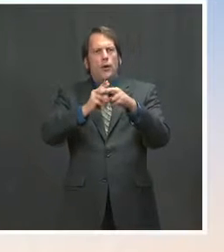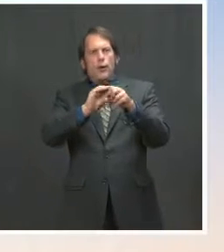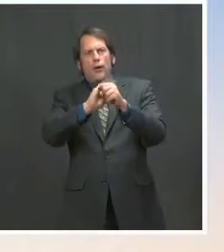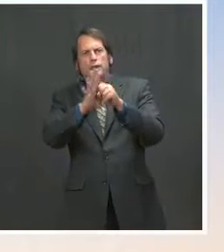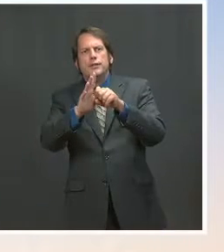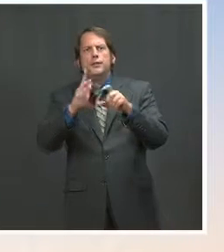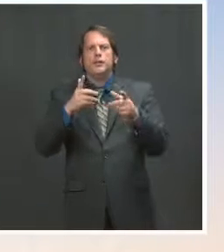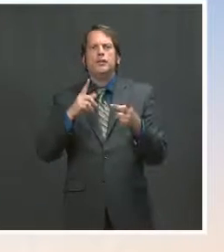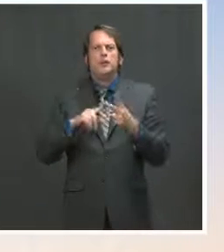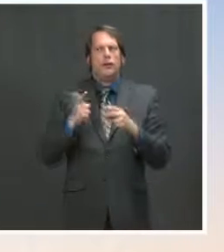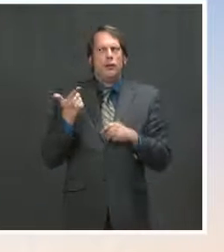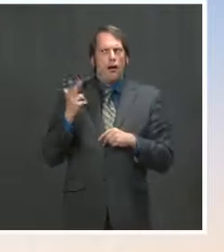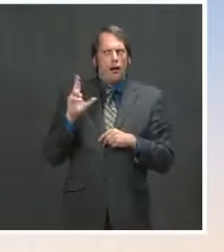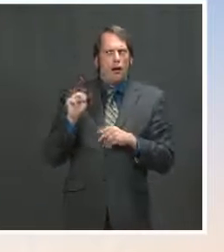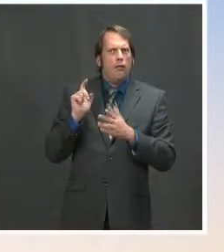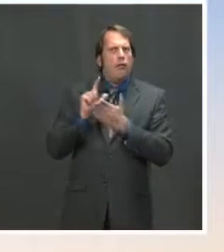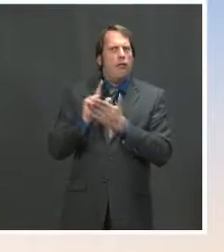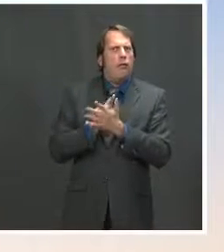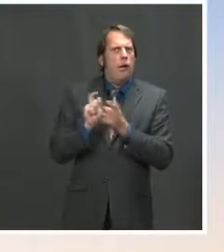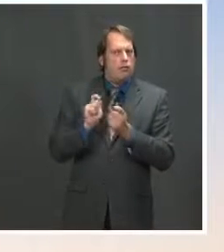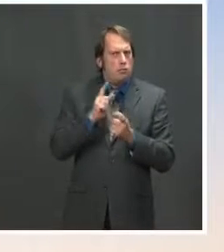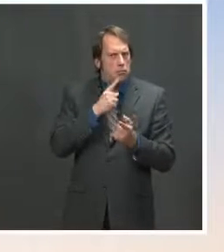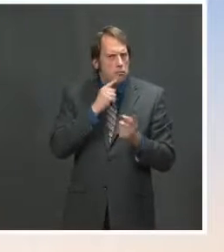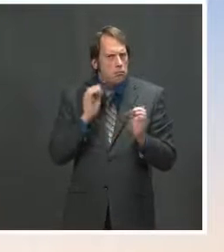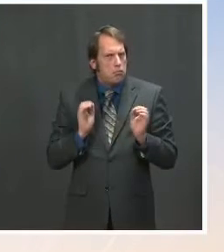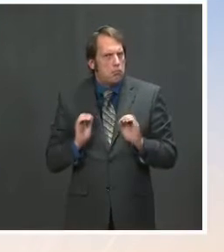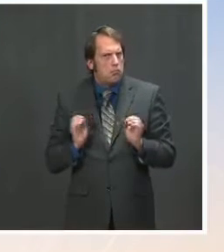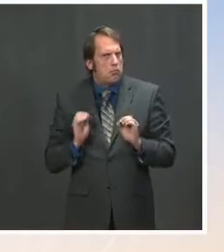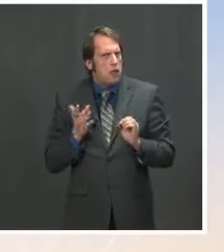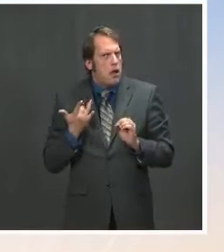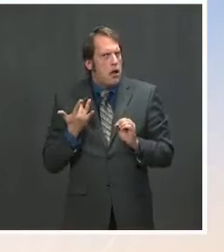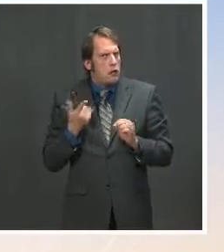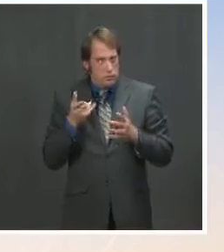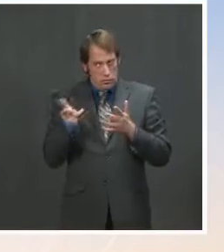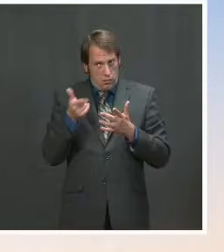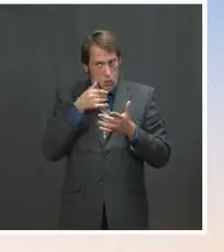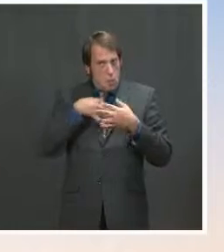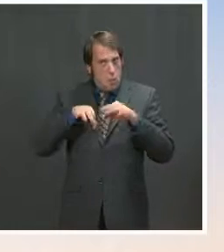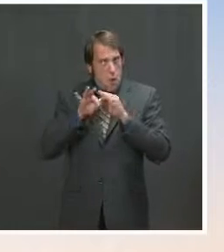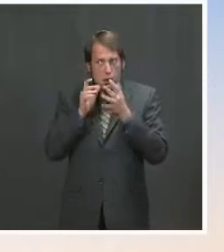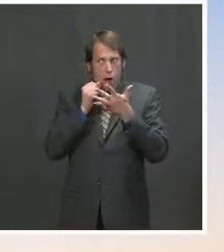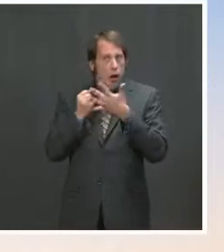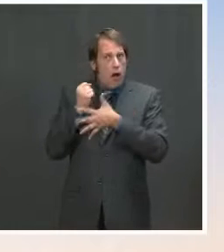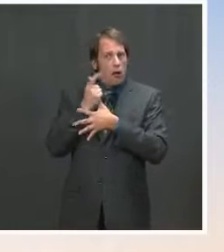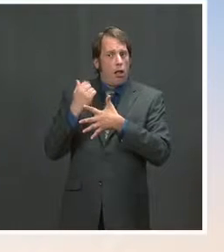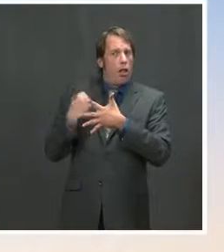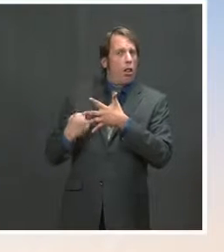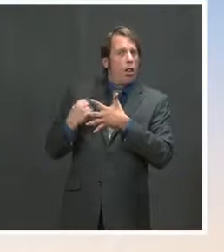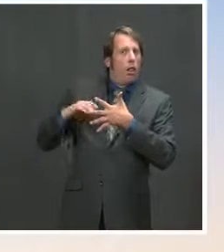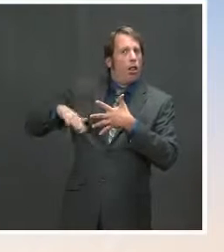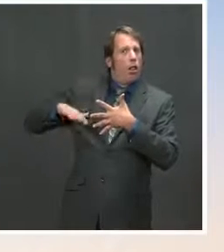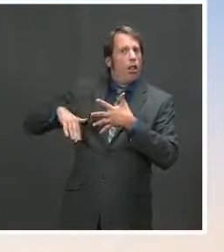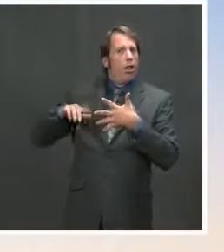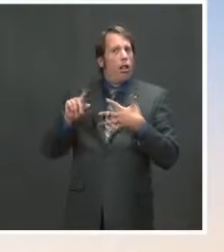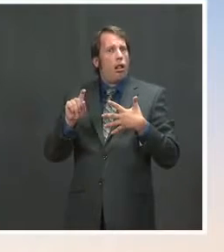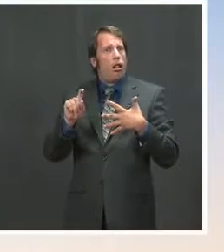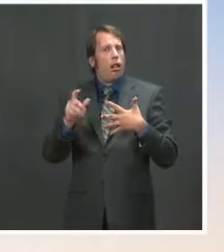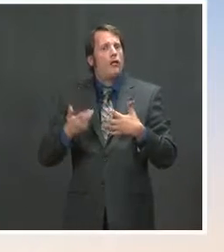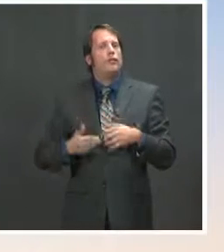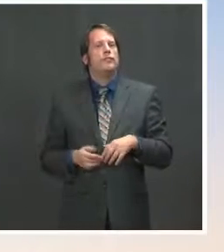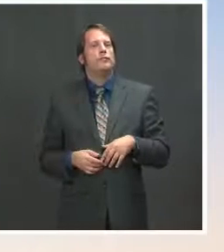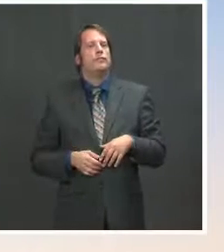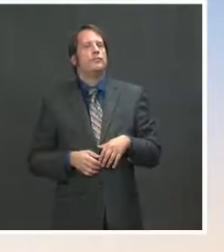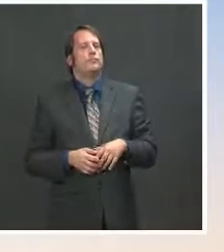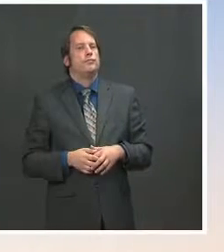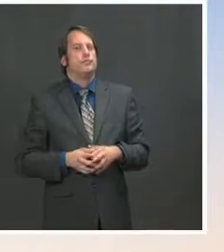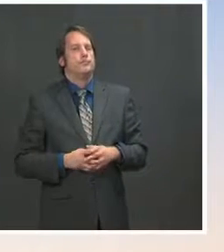on the daily public schedule, I will tell you that it often includes the issues that the public, one, has the appetite most to hear updates on.